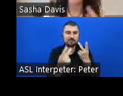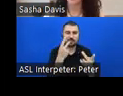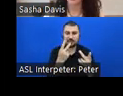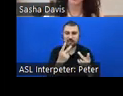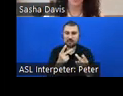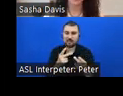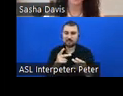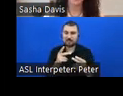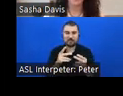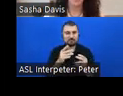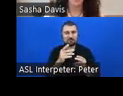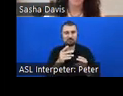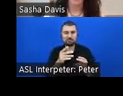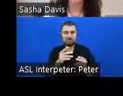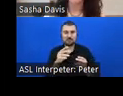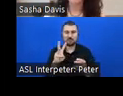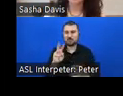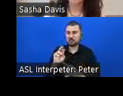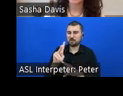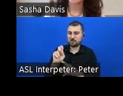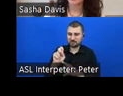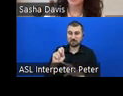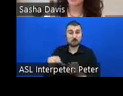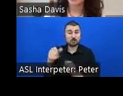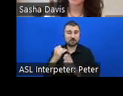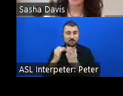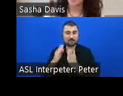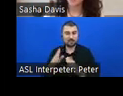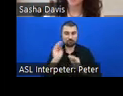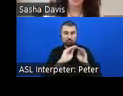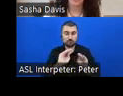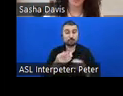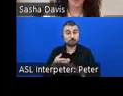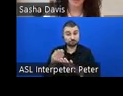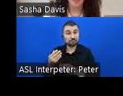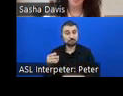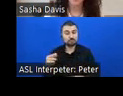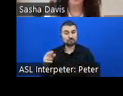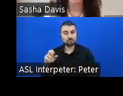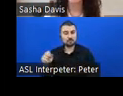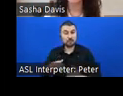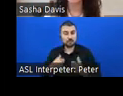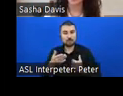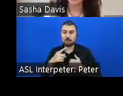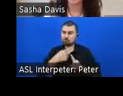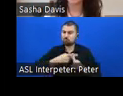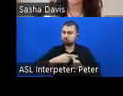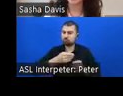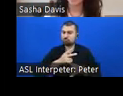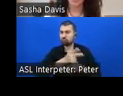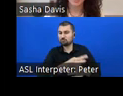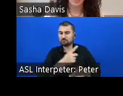artists installed throughout. The Grosses, when they lived here, rented out the second floor space, so that's now our